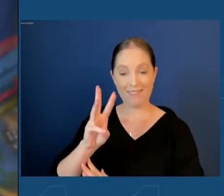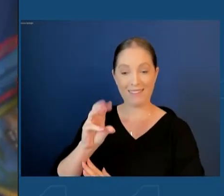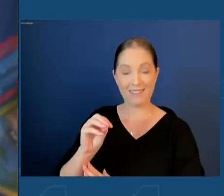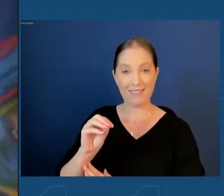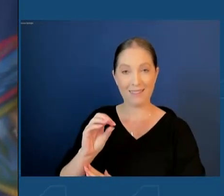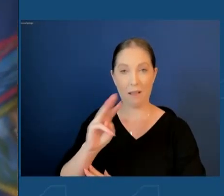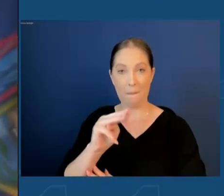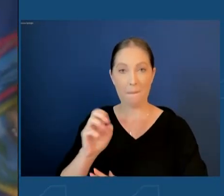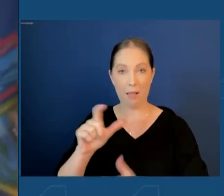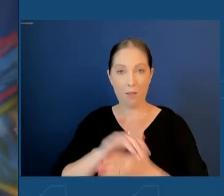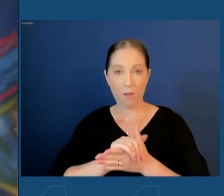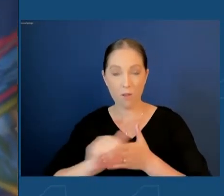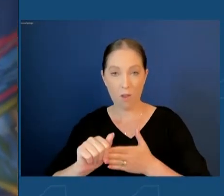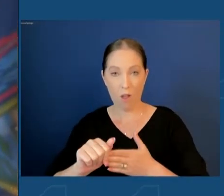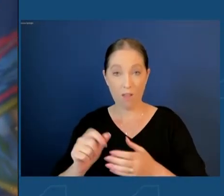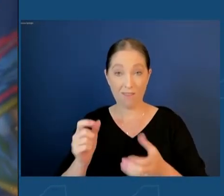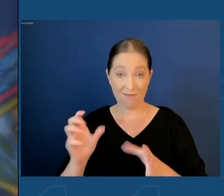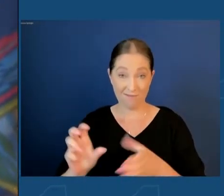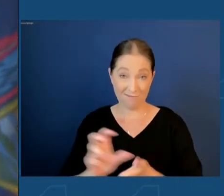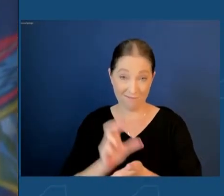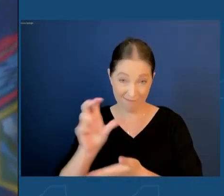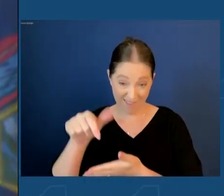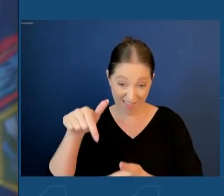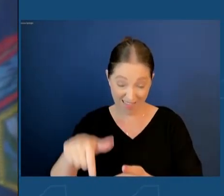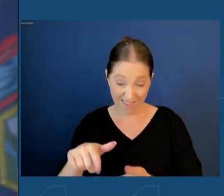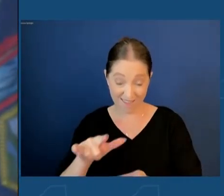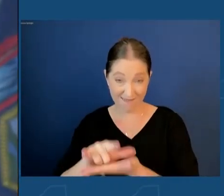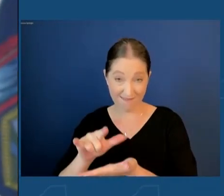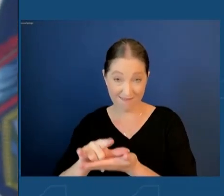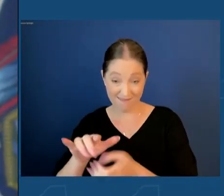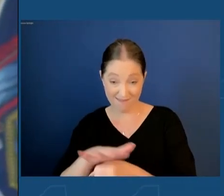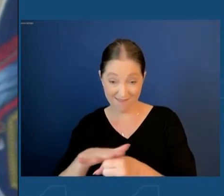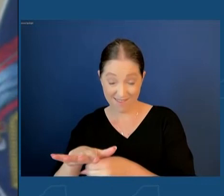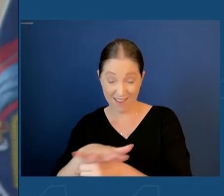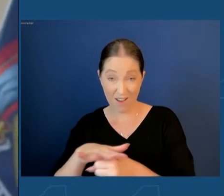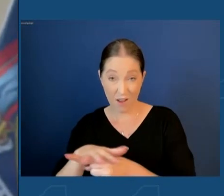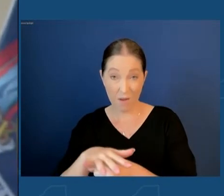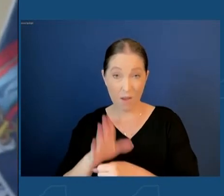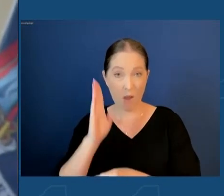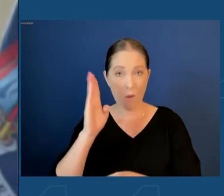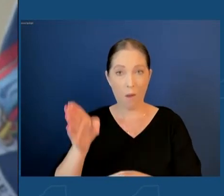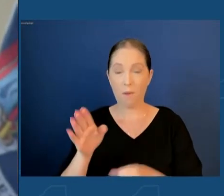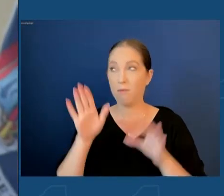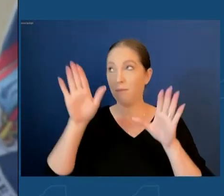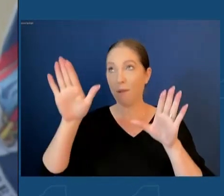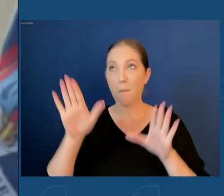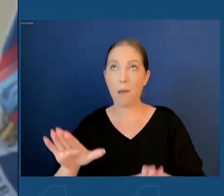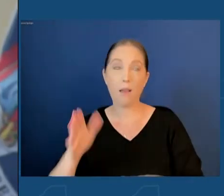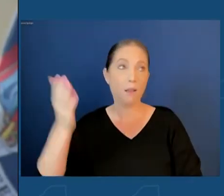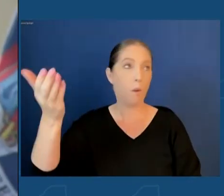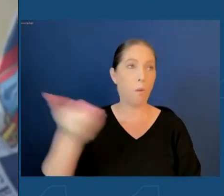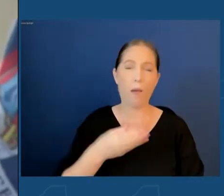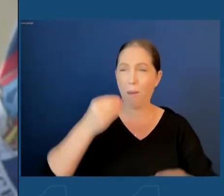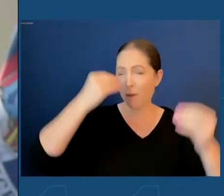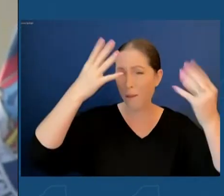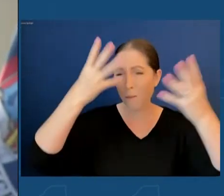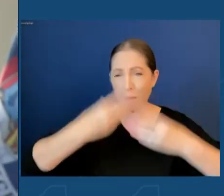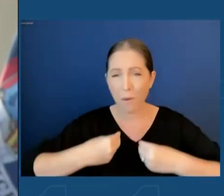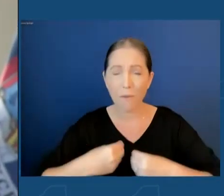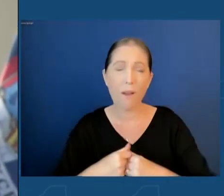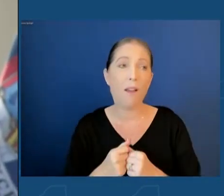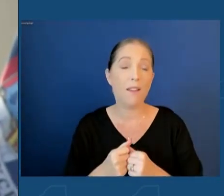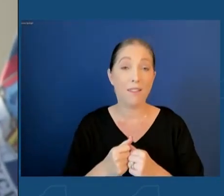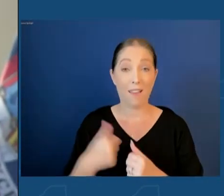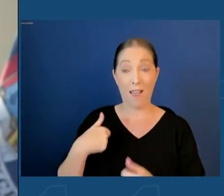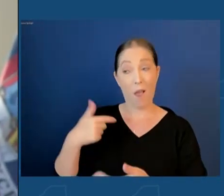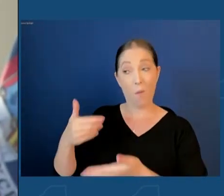this capital region airport that is going to be so magnificent, so welcoming, so beautiful. And as a new grandmother, I'm